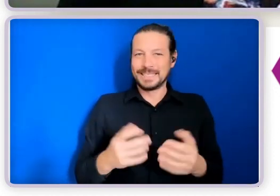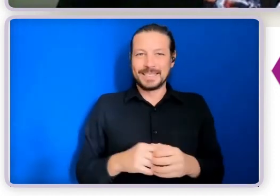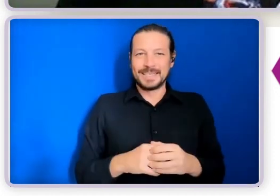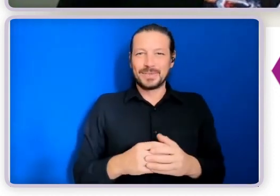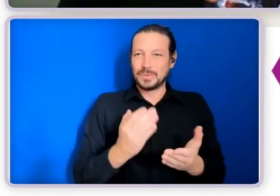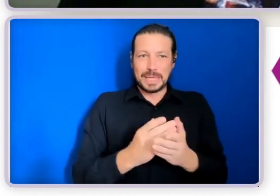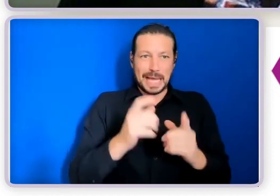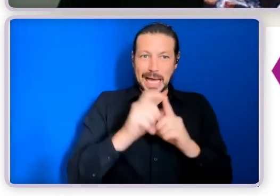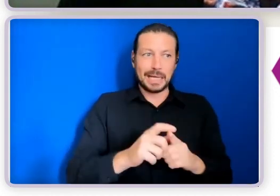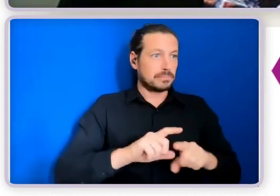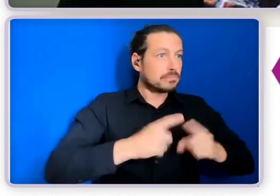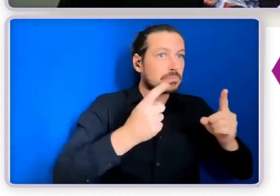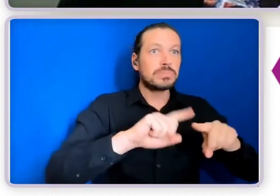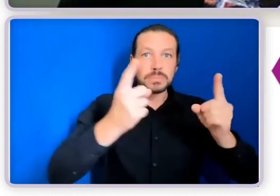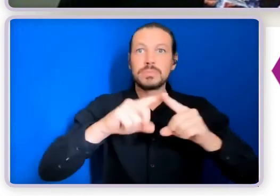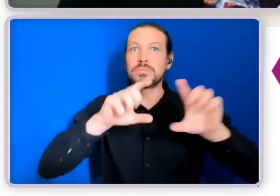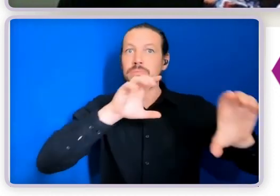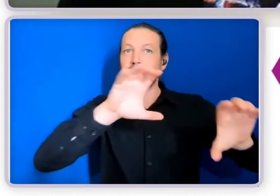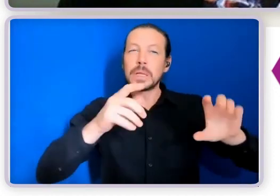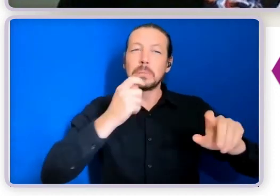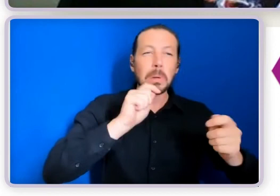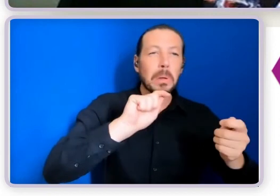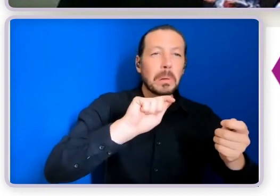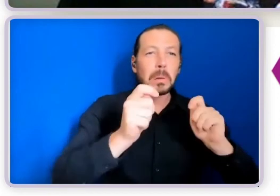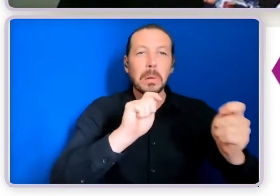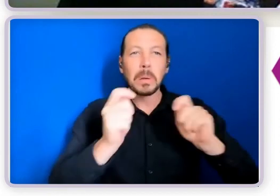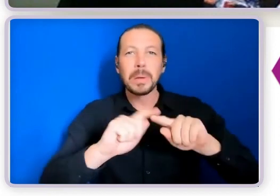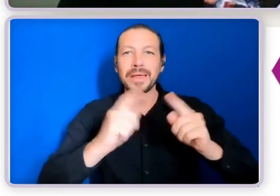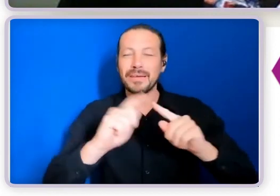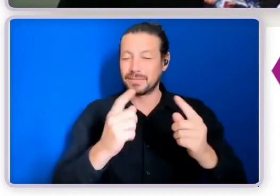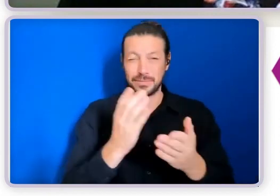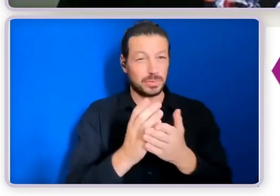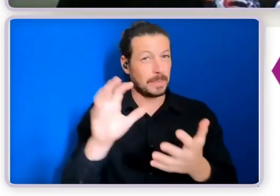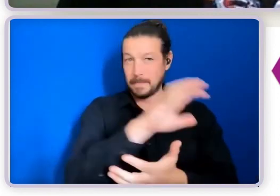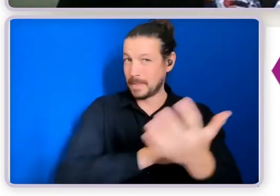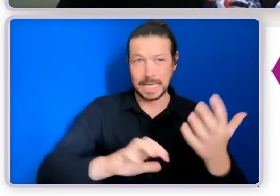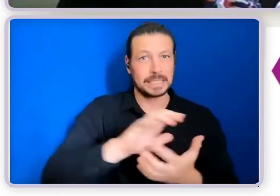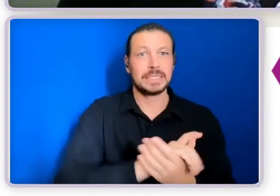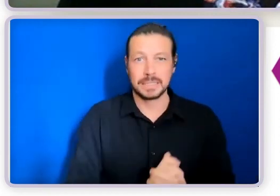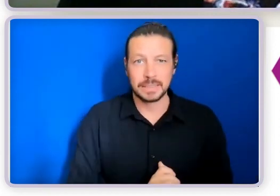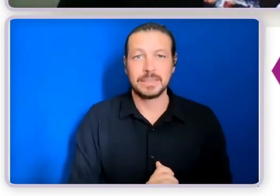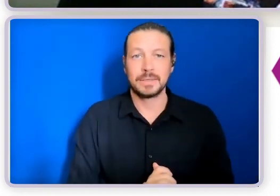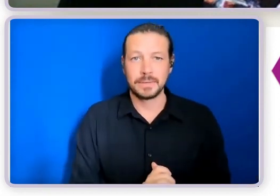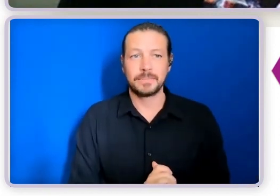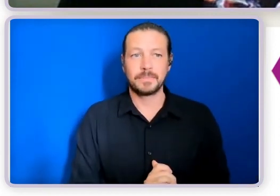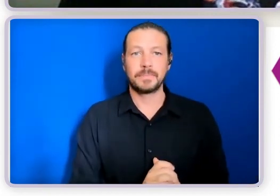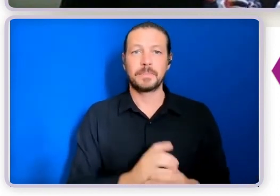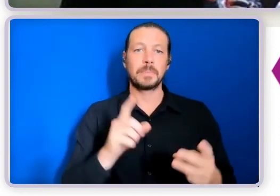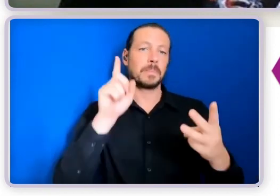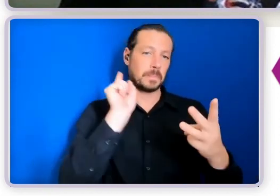we have, all saying slightly different things. It's a total mess. um, and I suppose thirdly